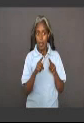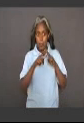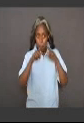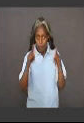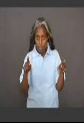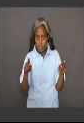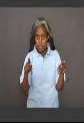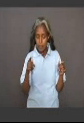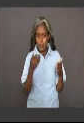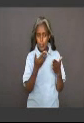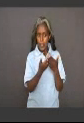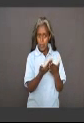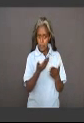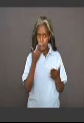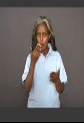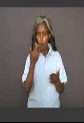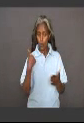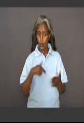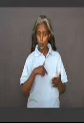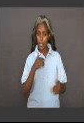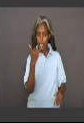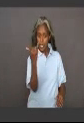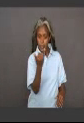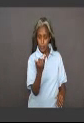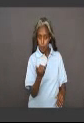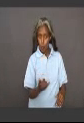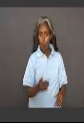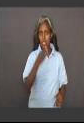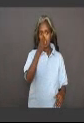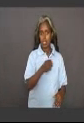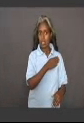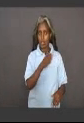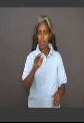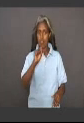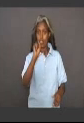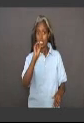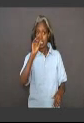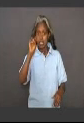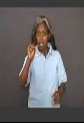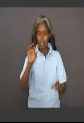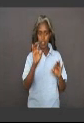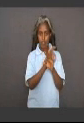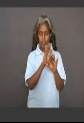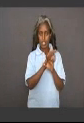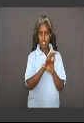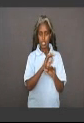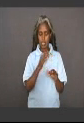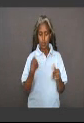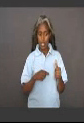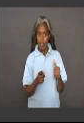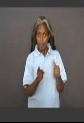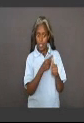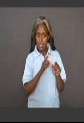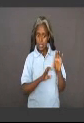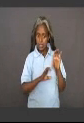But before we draw the graph of the sine function, we first need